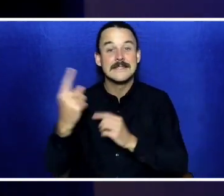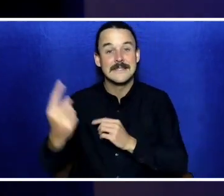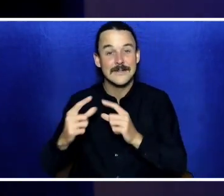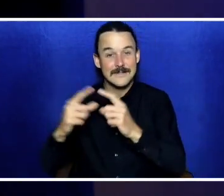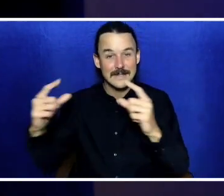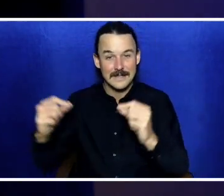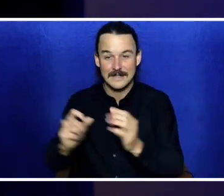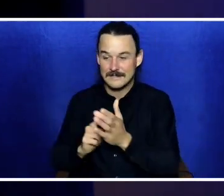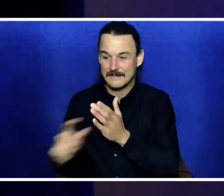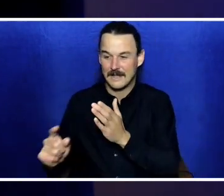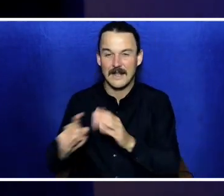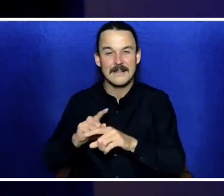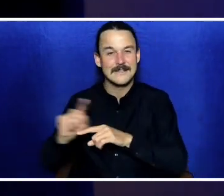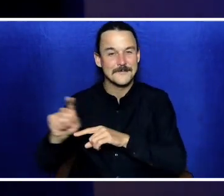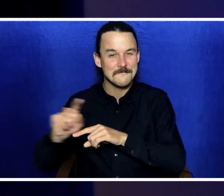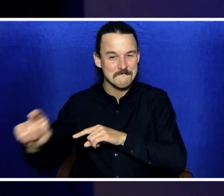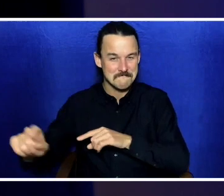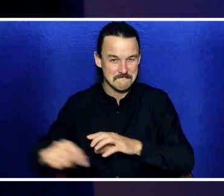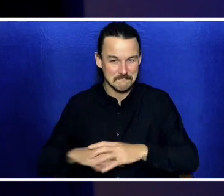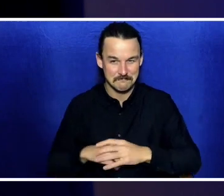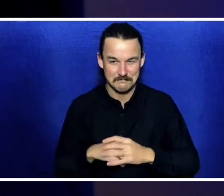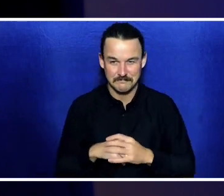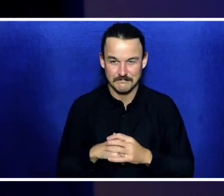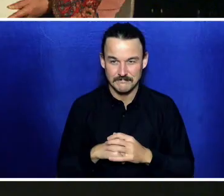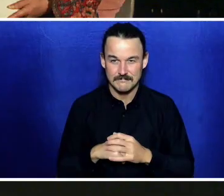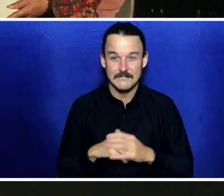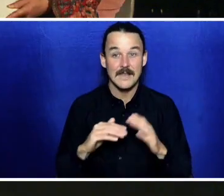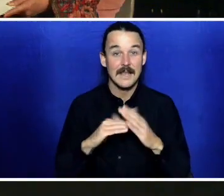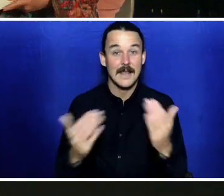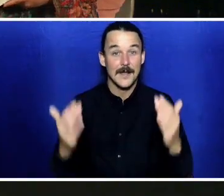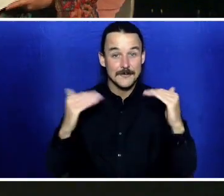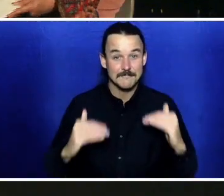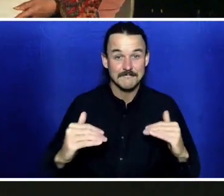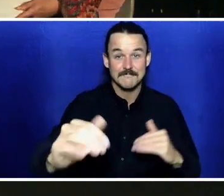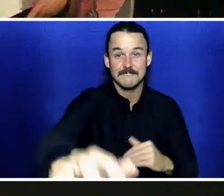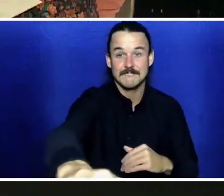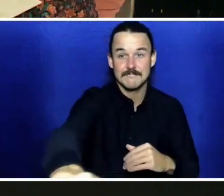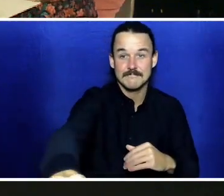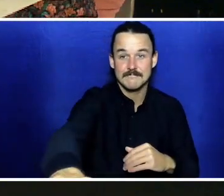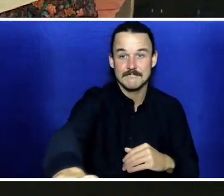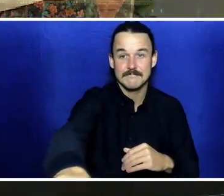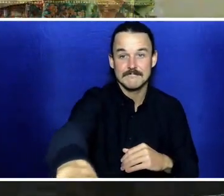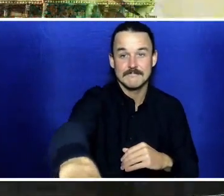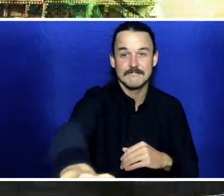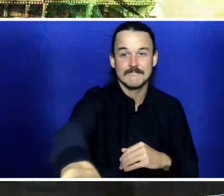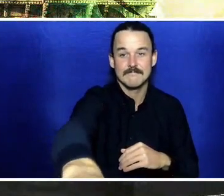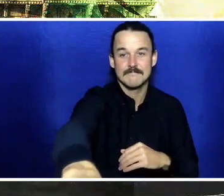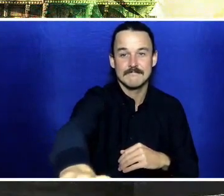two, we're heading outdoors. What's the work? The Pearlfishers of Bizet.